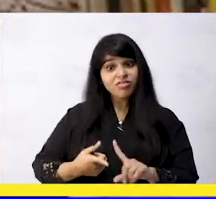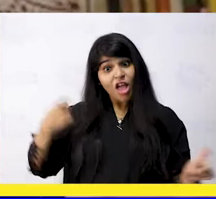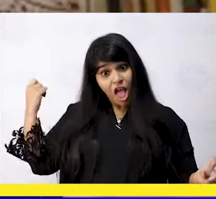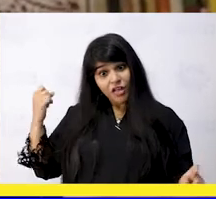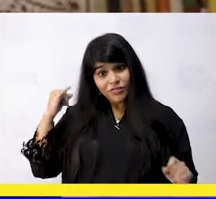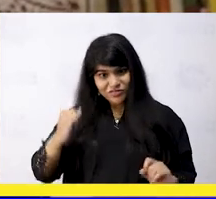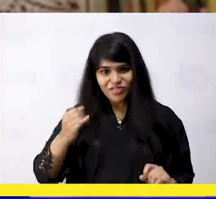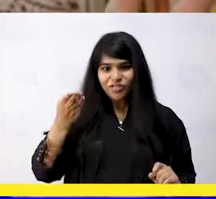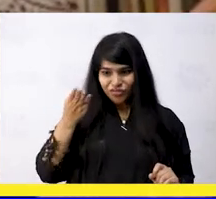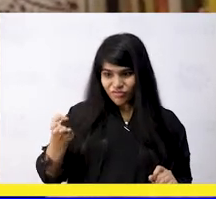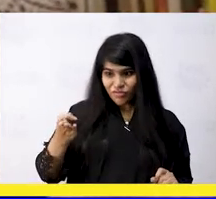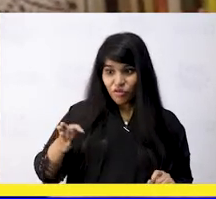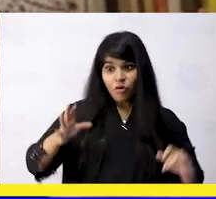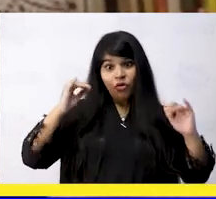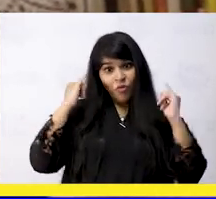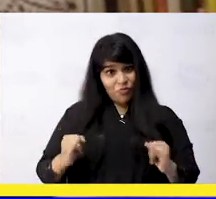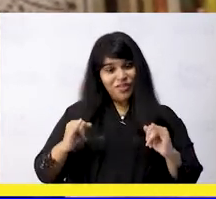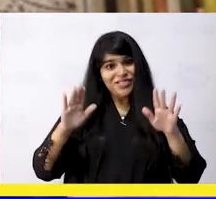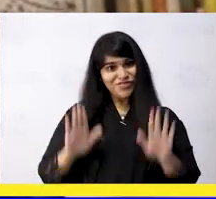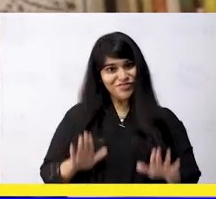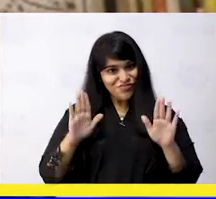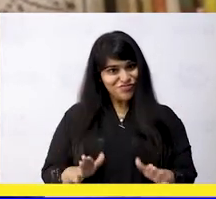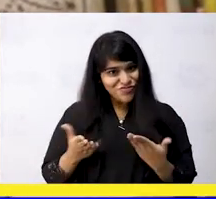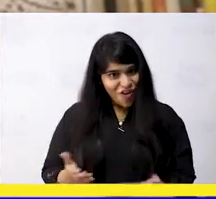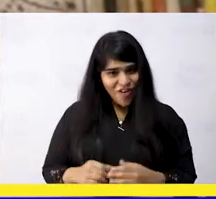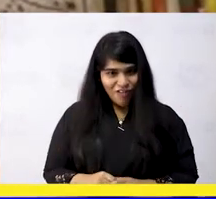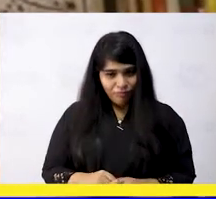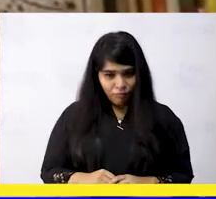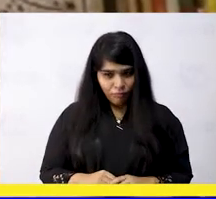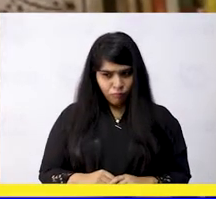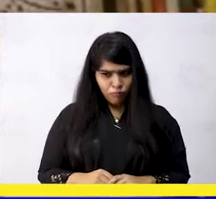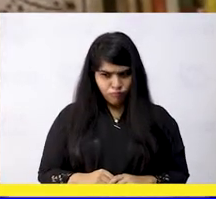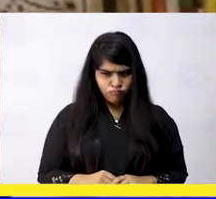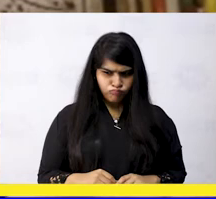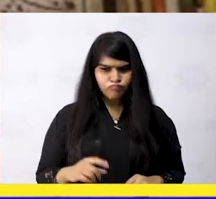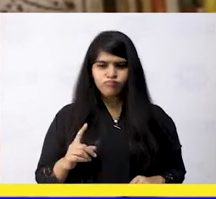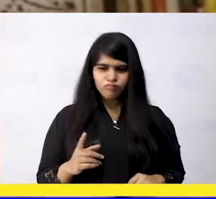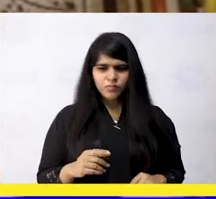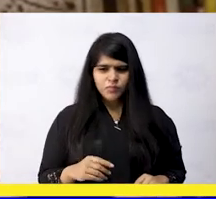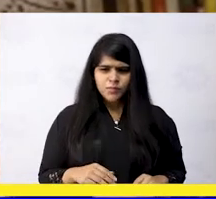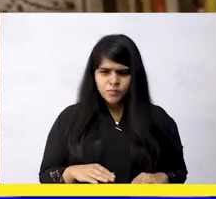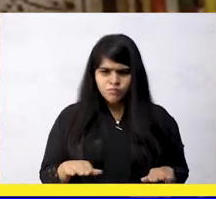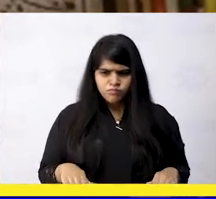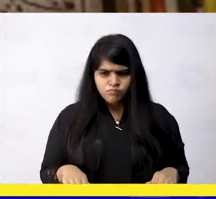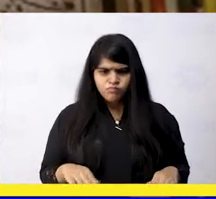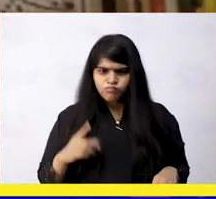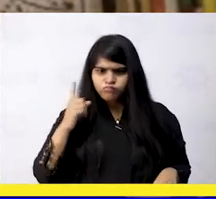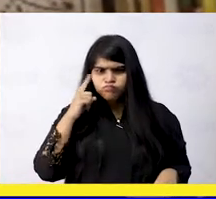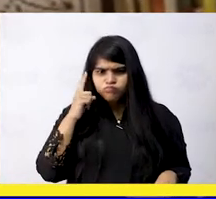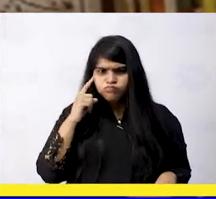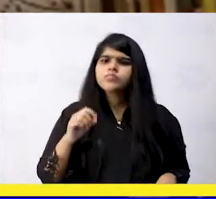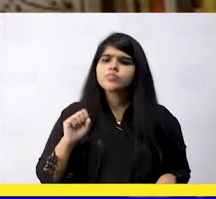"I'm super fast and you're super slow," said the hare with a smirk.